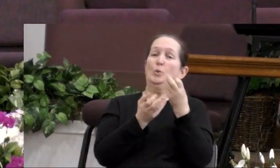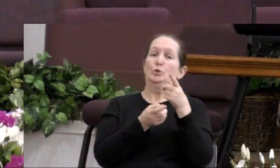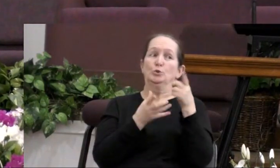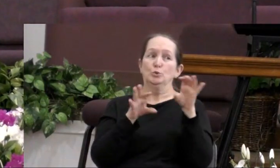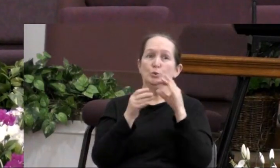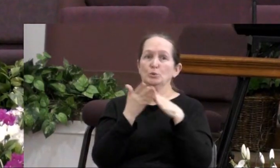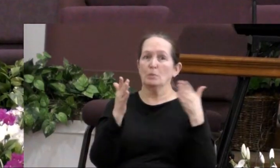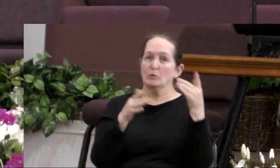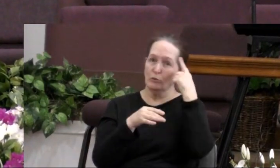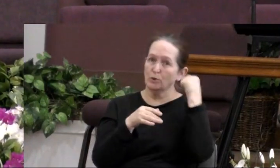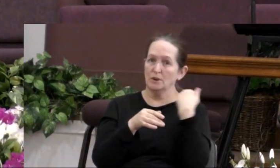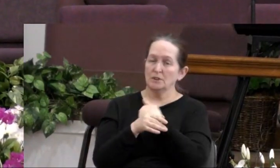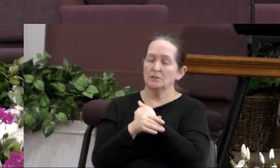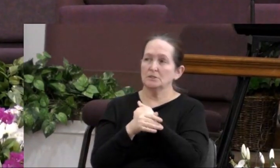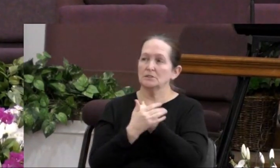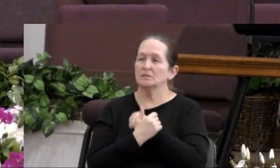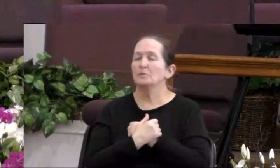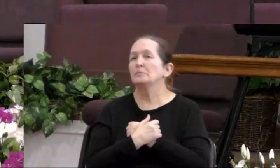for us.